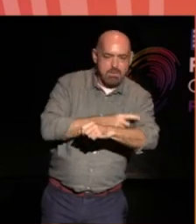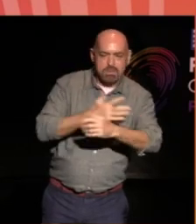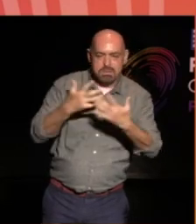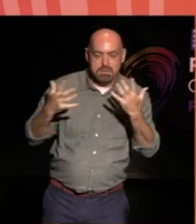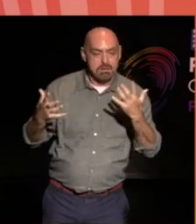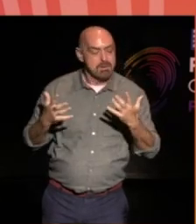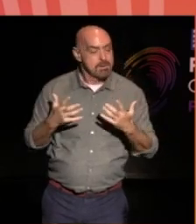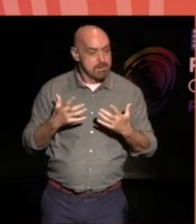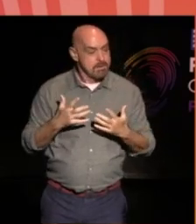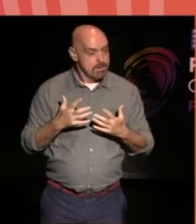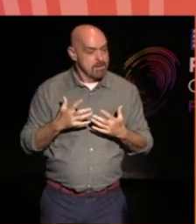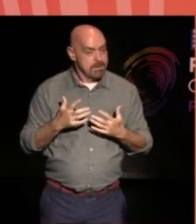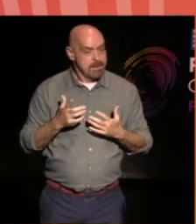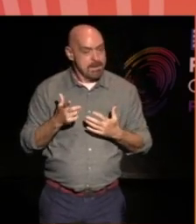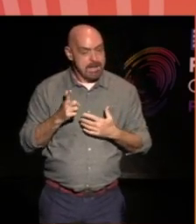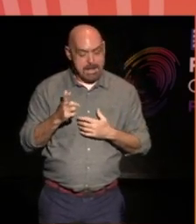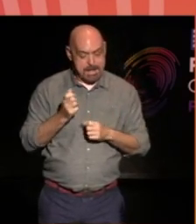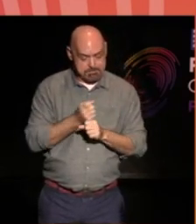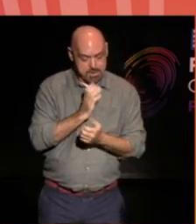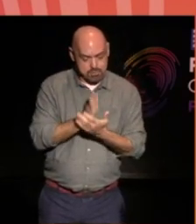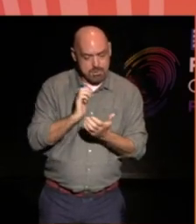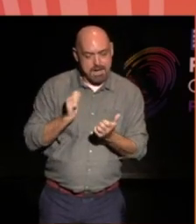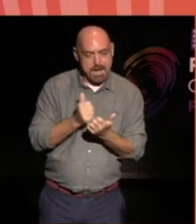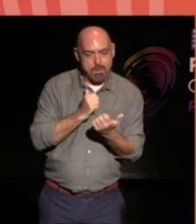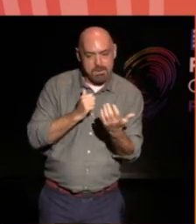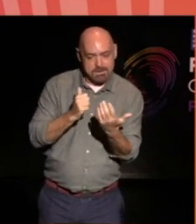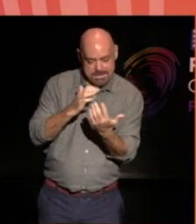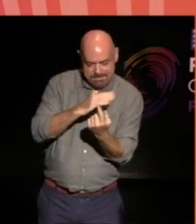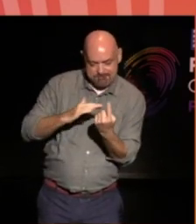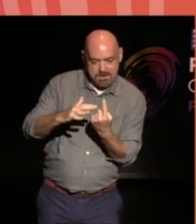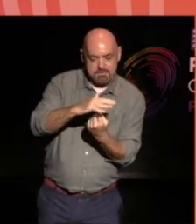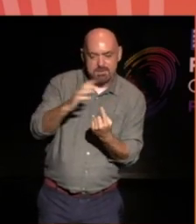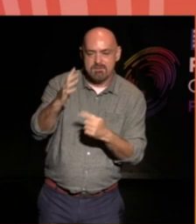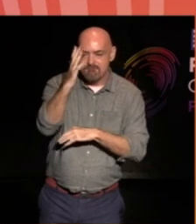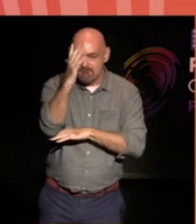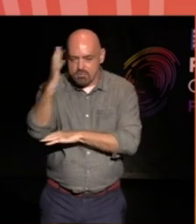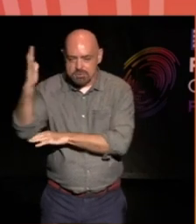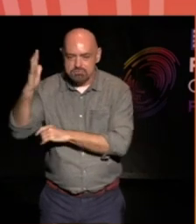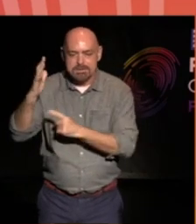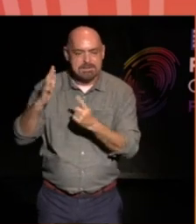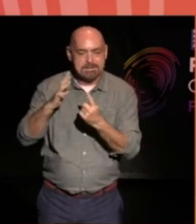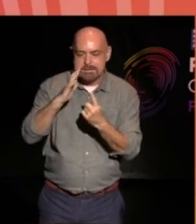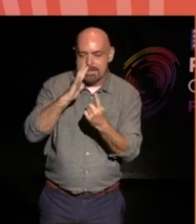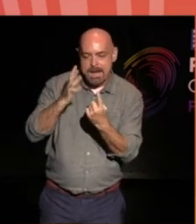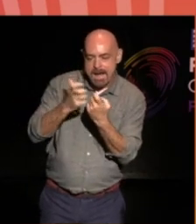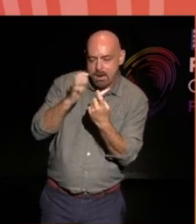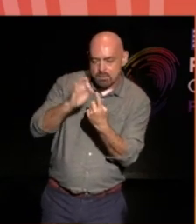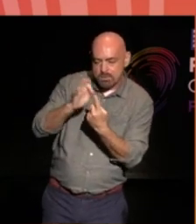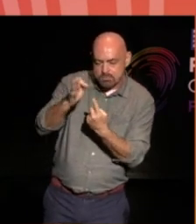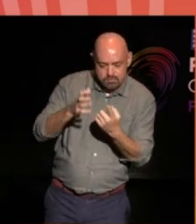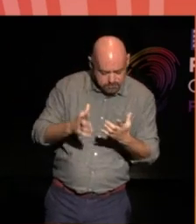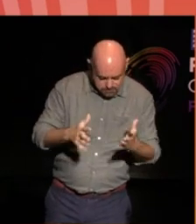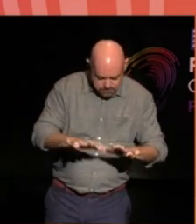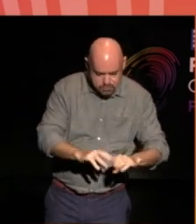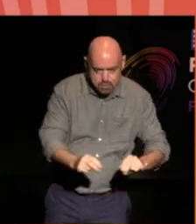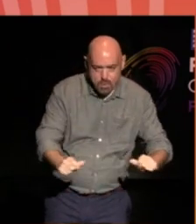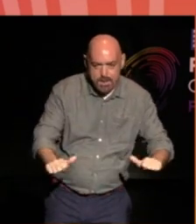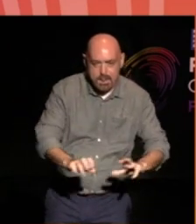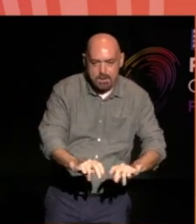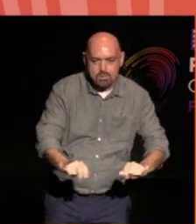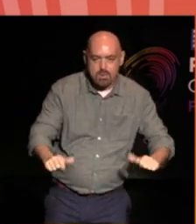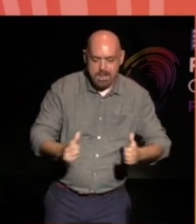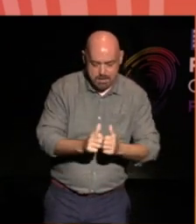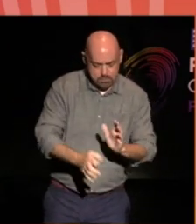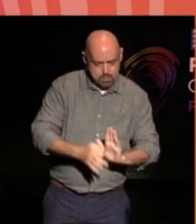time safeguard our environment far, far better, so forestry, and so improving the way we use soil and using it more